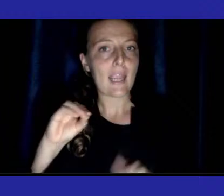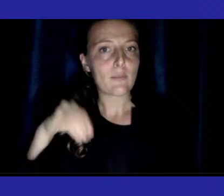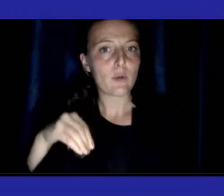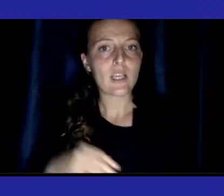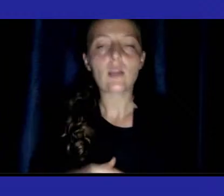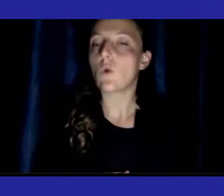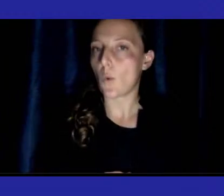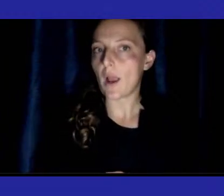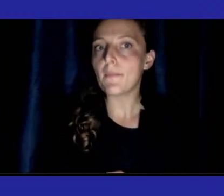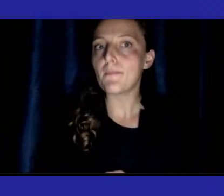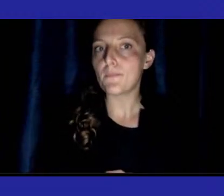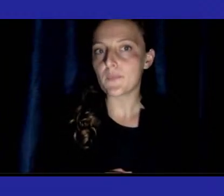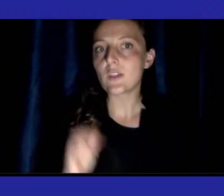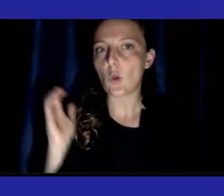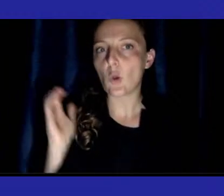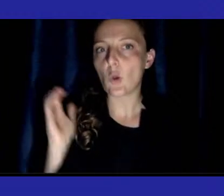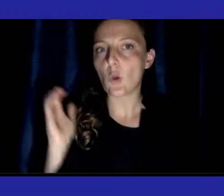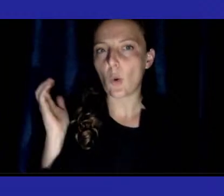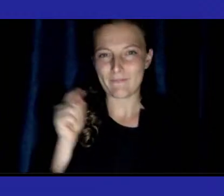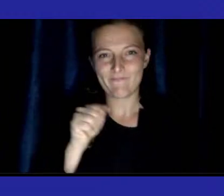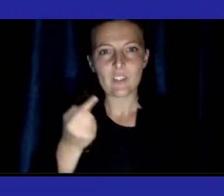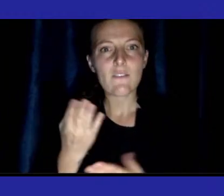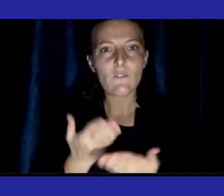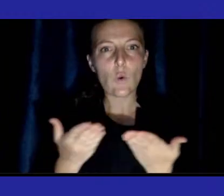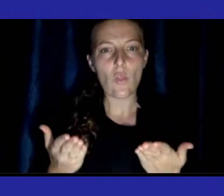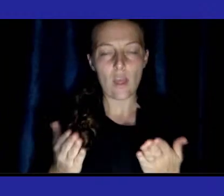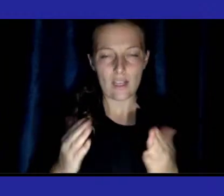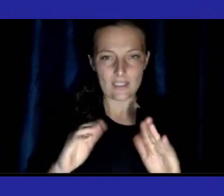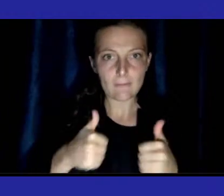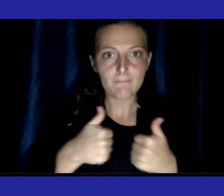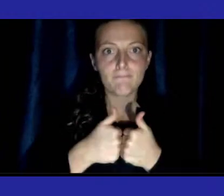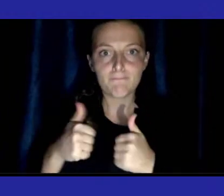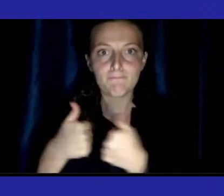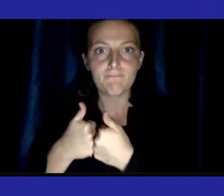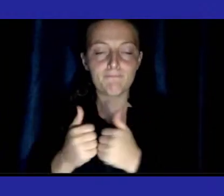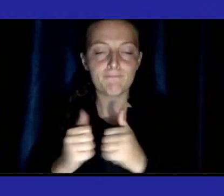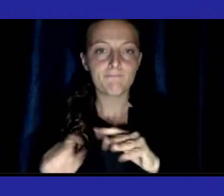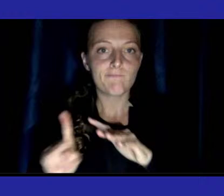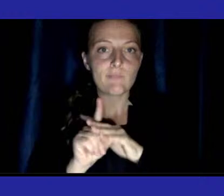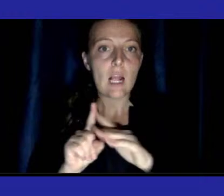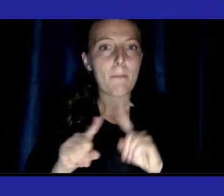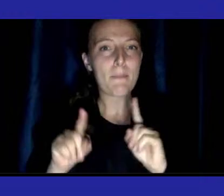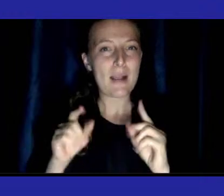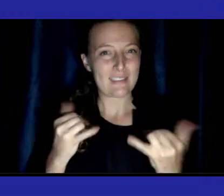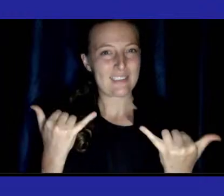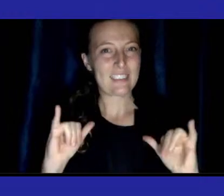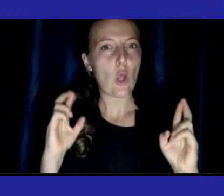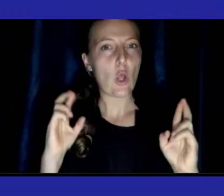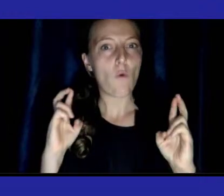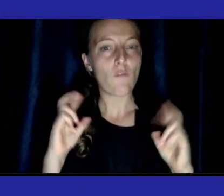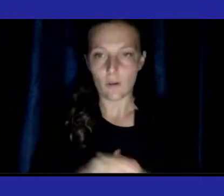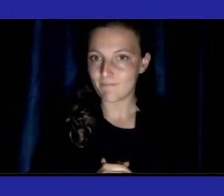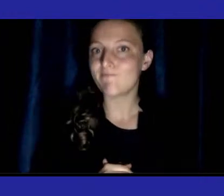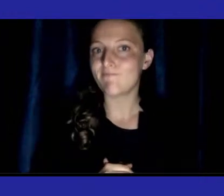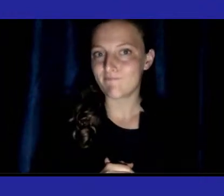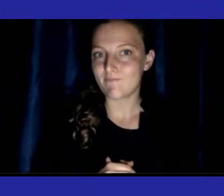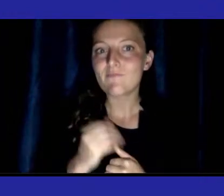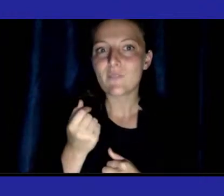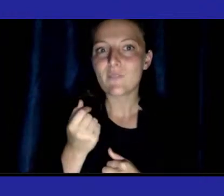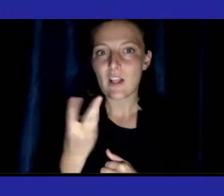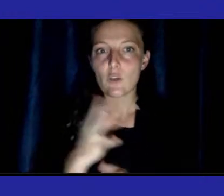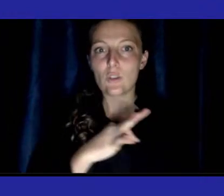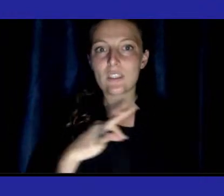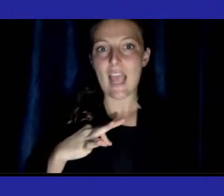that are, have created some challenges, but you're still hopeful. Yeah, some staffing challenges as well that are temporary,